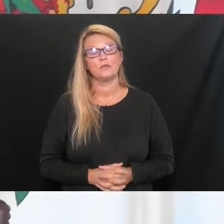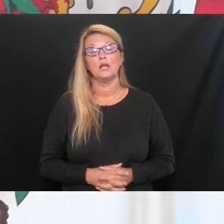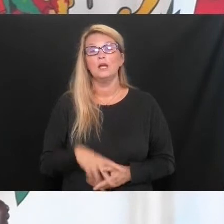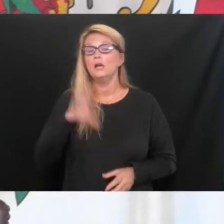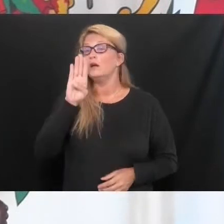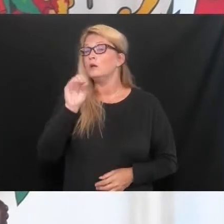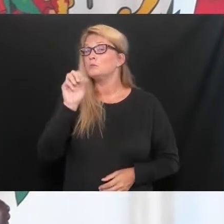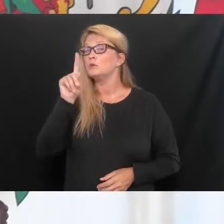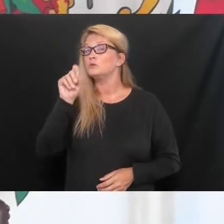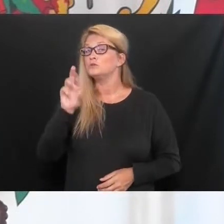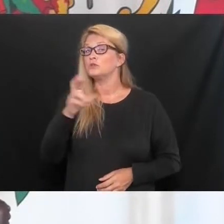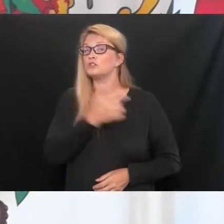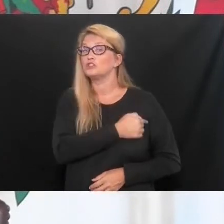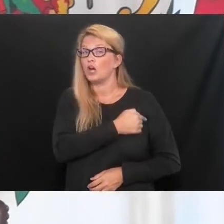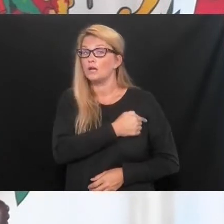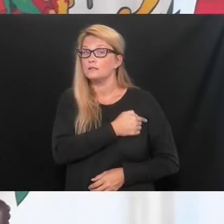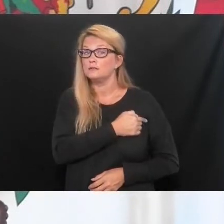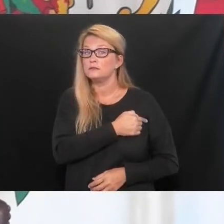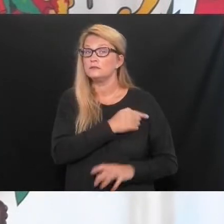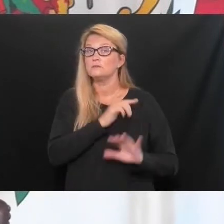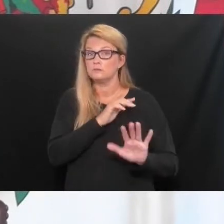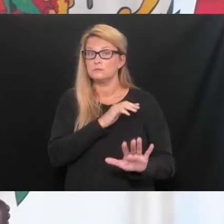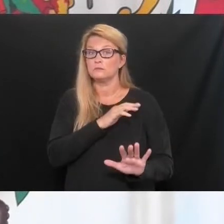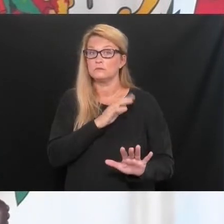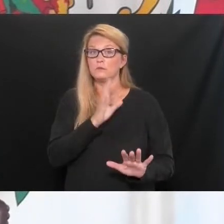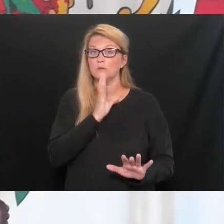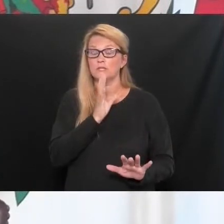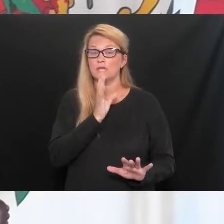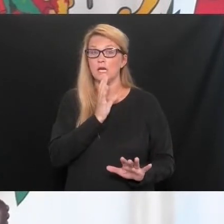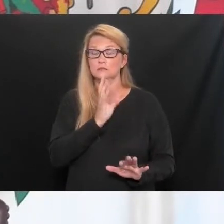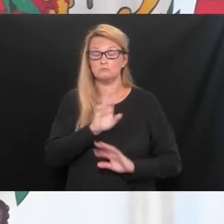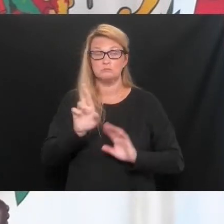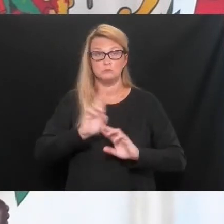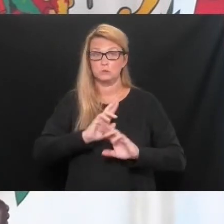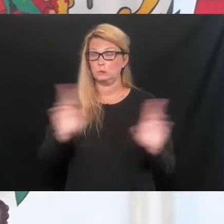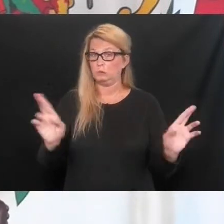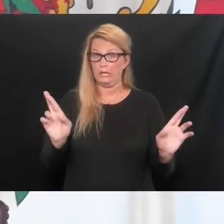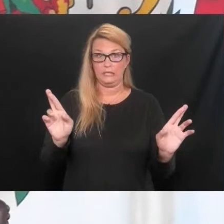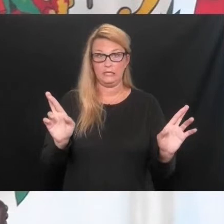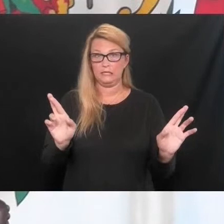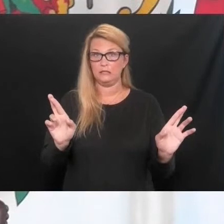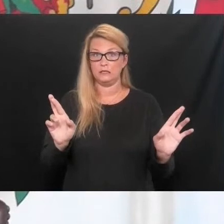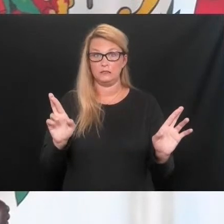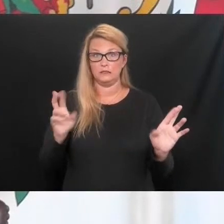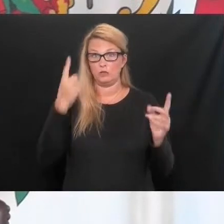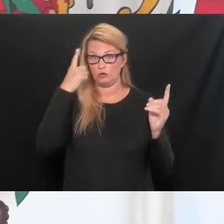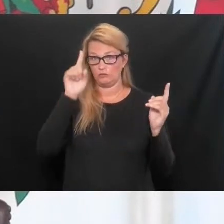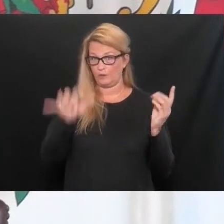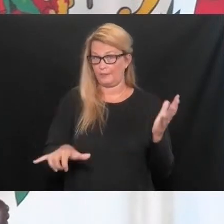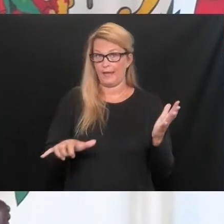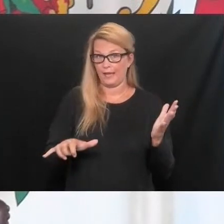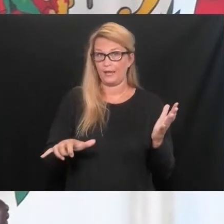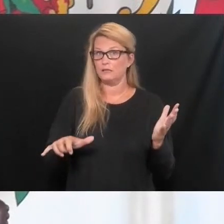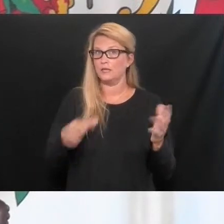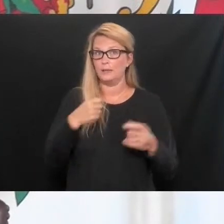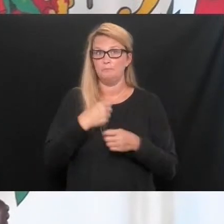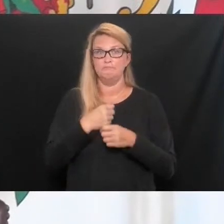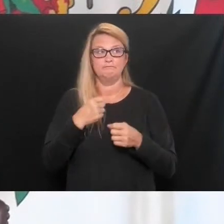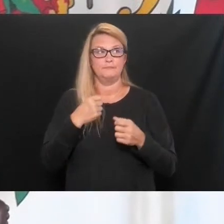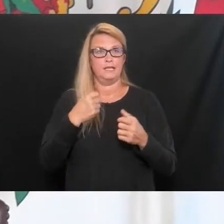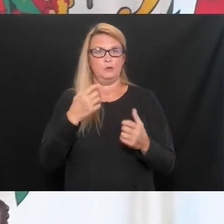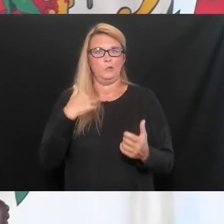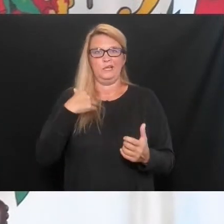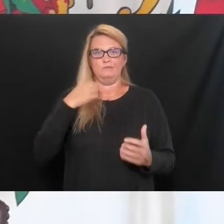booster shots in arms, we moved early on that. We at least made more awareness, and